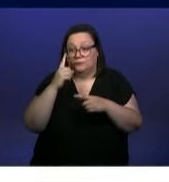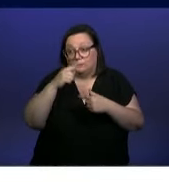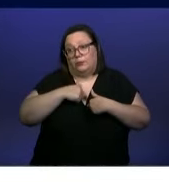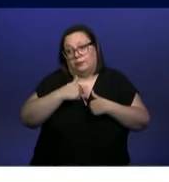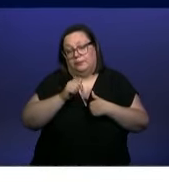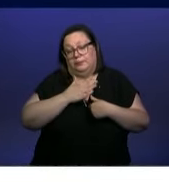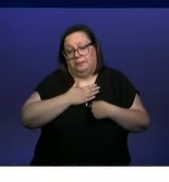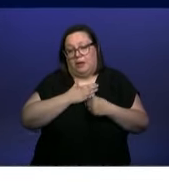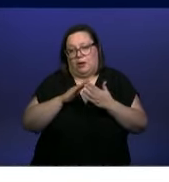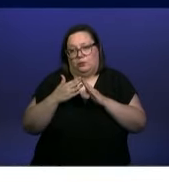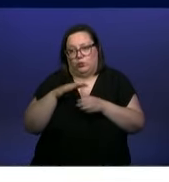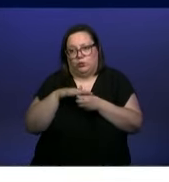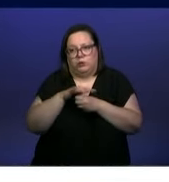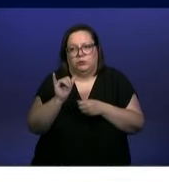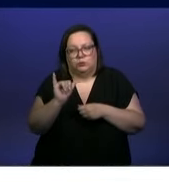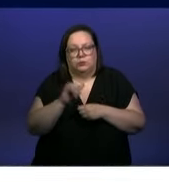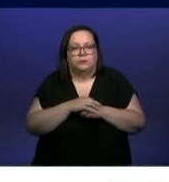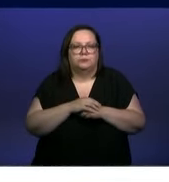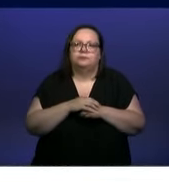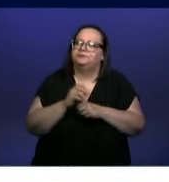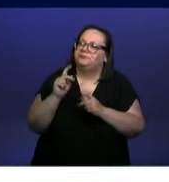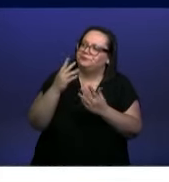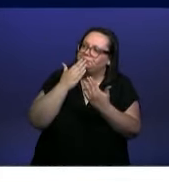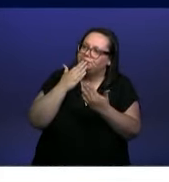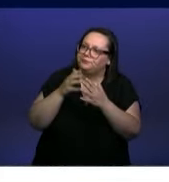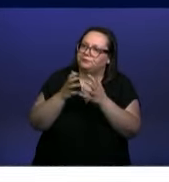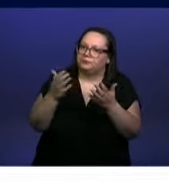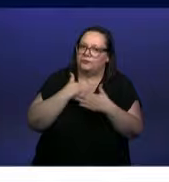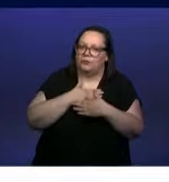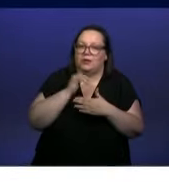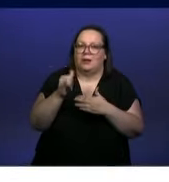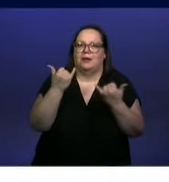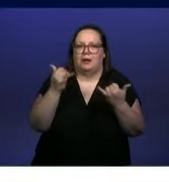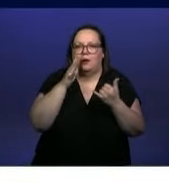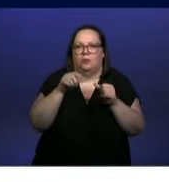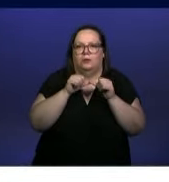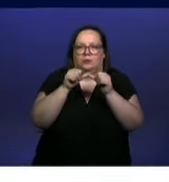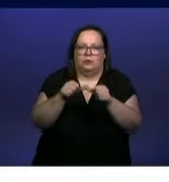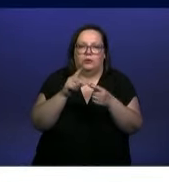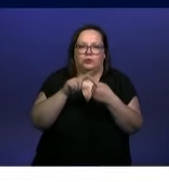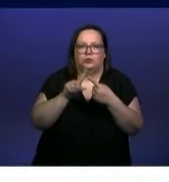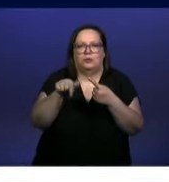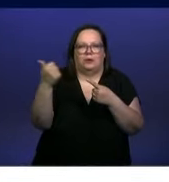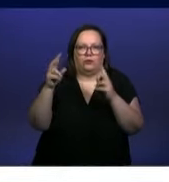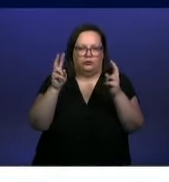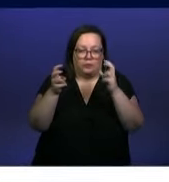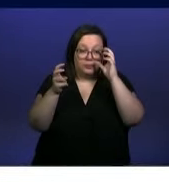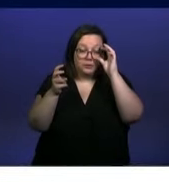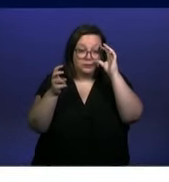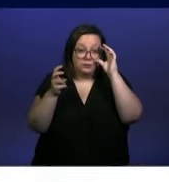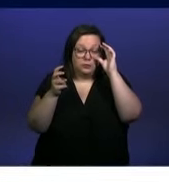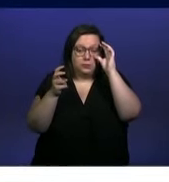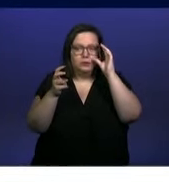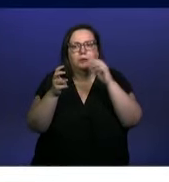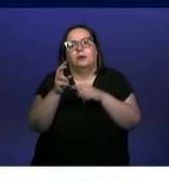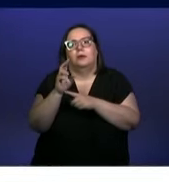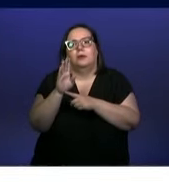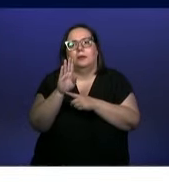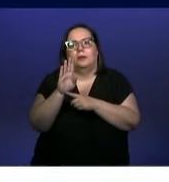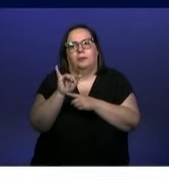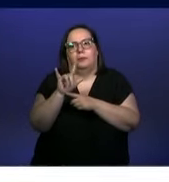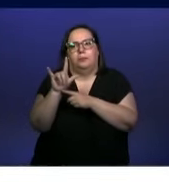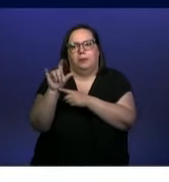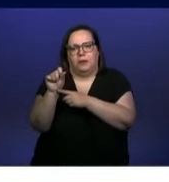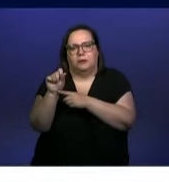All right, thank you very much, appreciate that. We are now going to move on to another topic, and that being the bills that